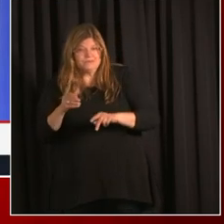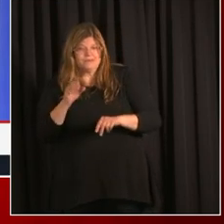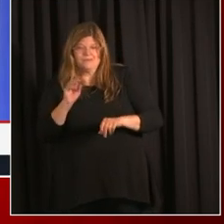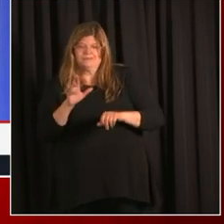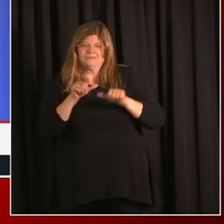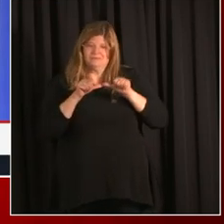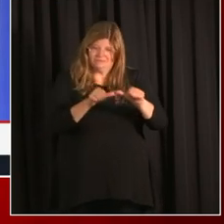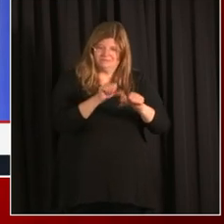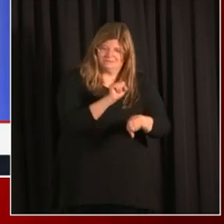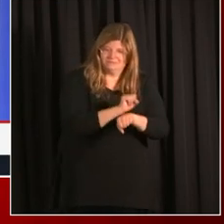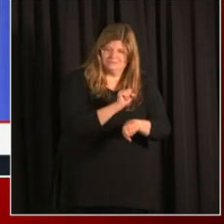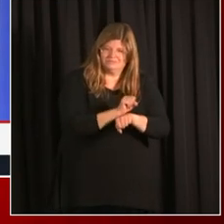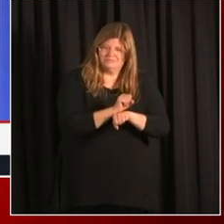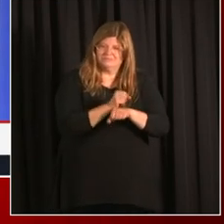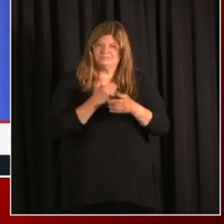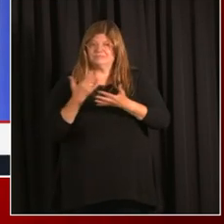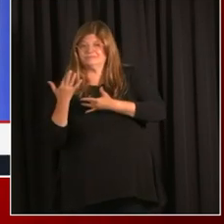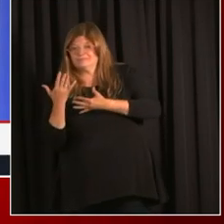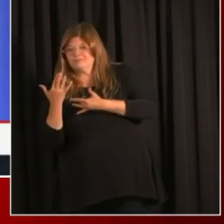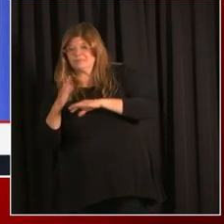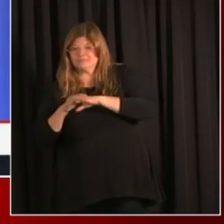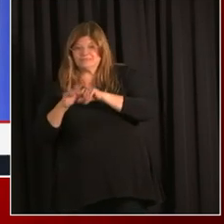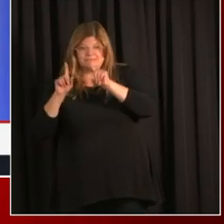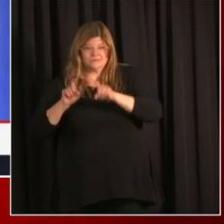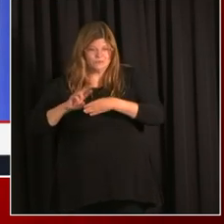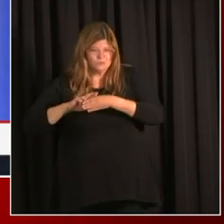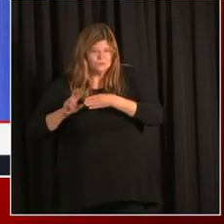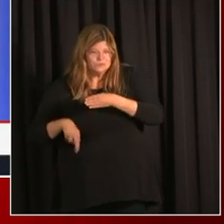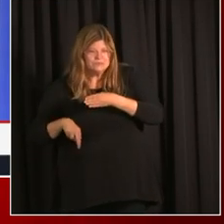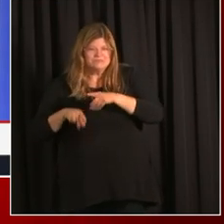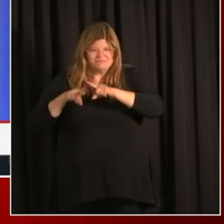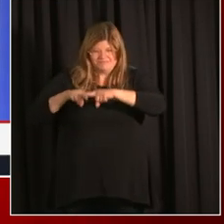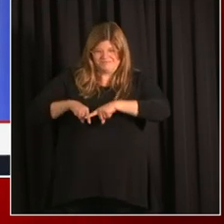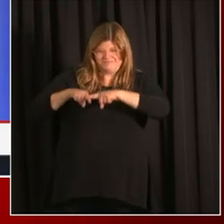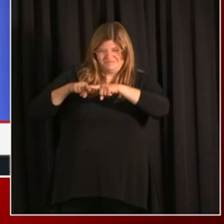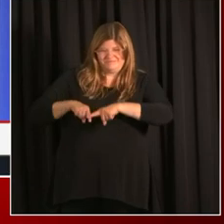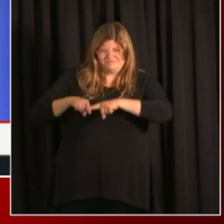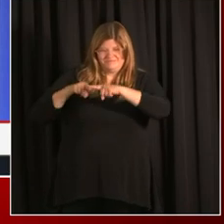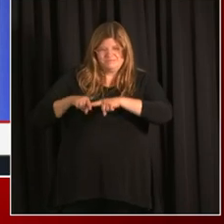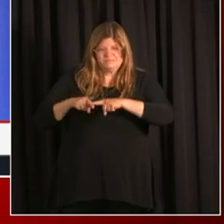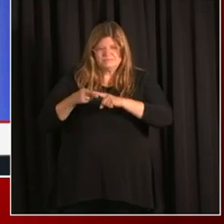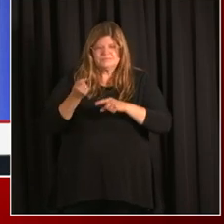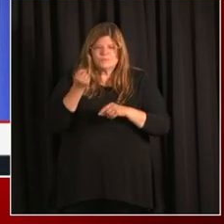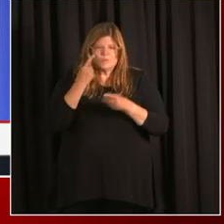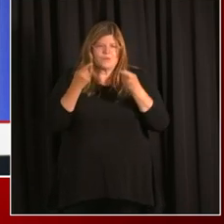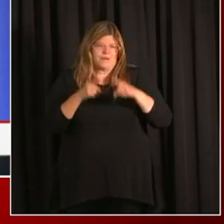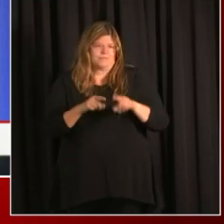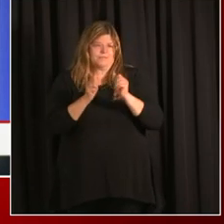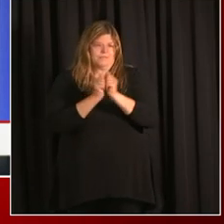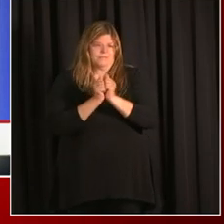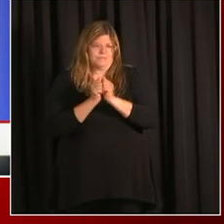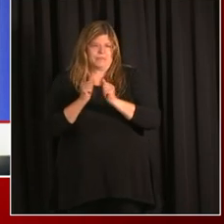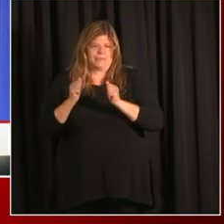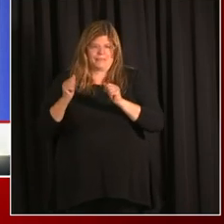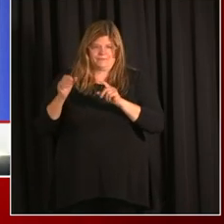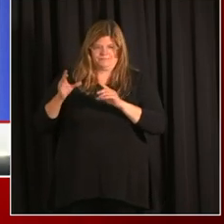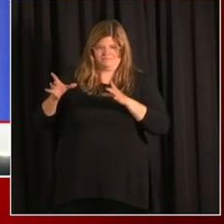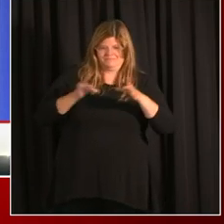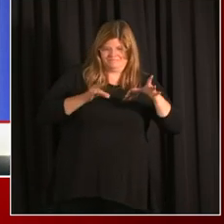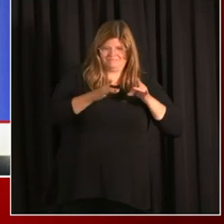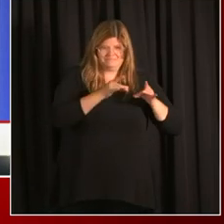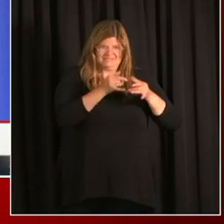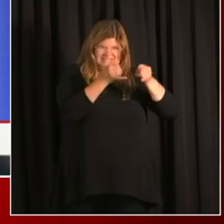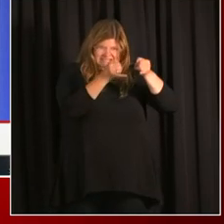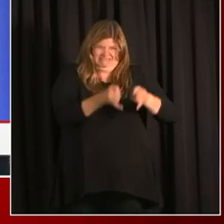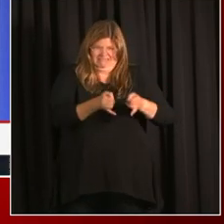continue working while test results are pending, depending on the context of the exposure. But all of those things will be dealt with on